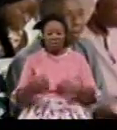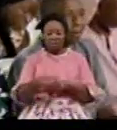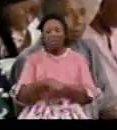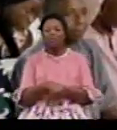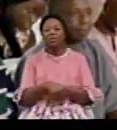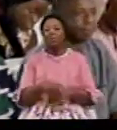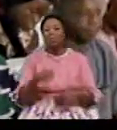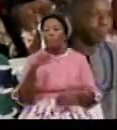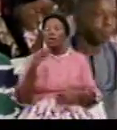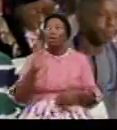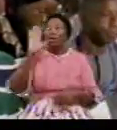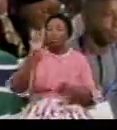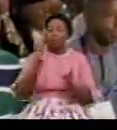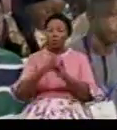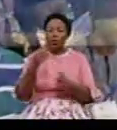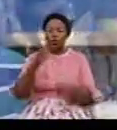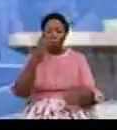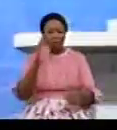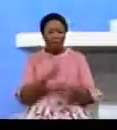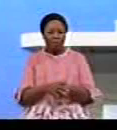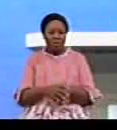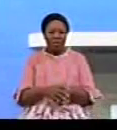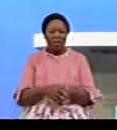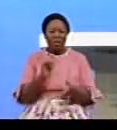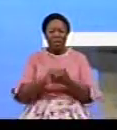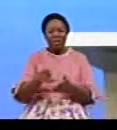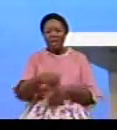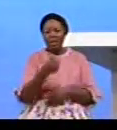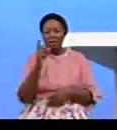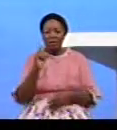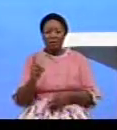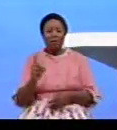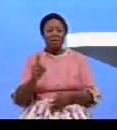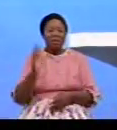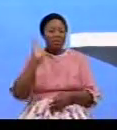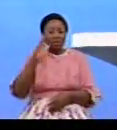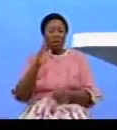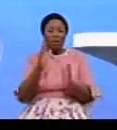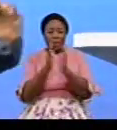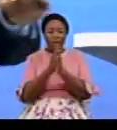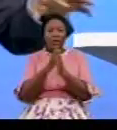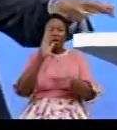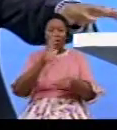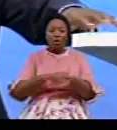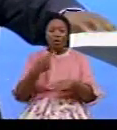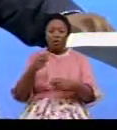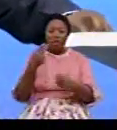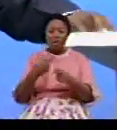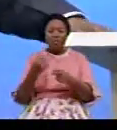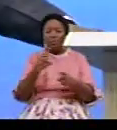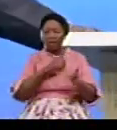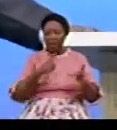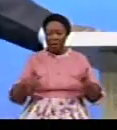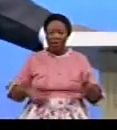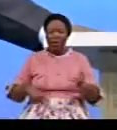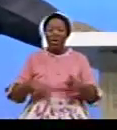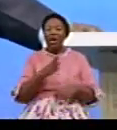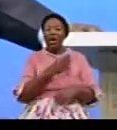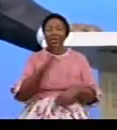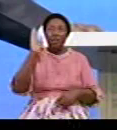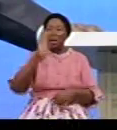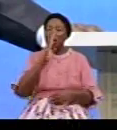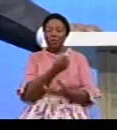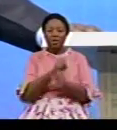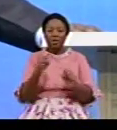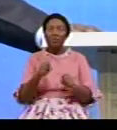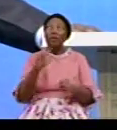you. He will receive you tonight. I said, he will receive you tonight. You are returning, you are repenting,